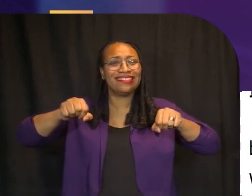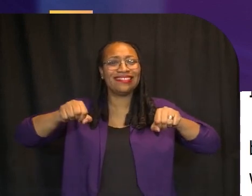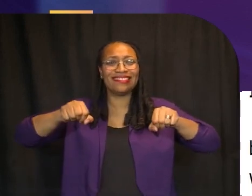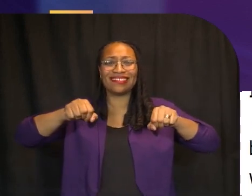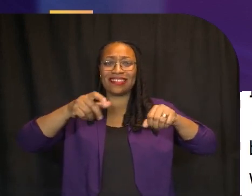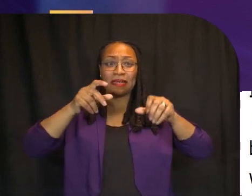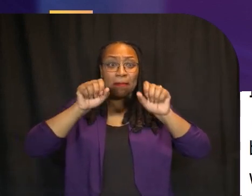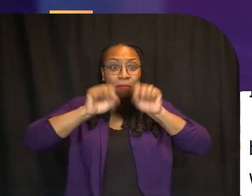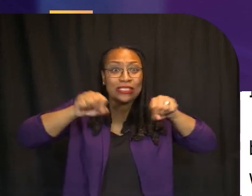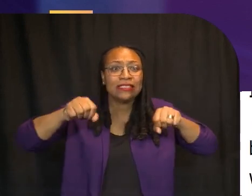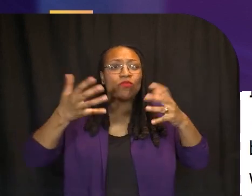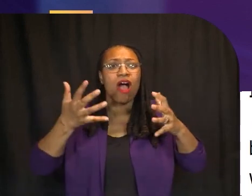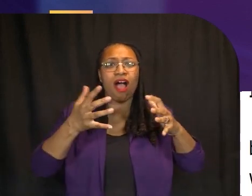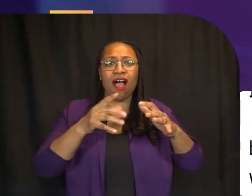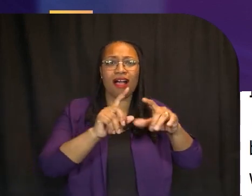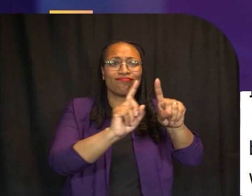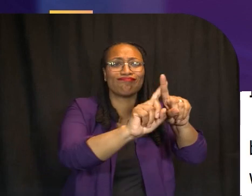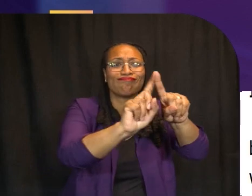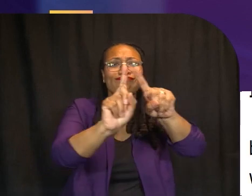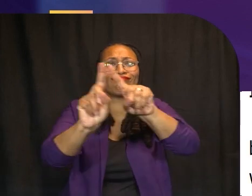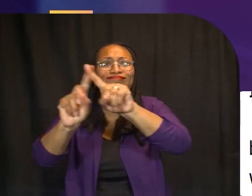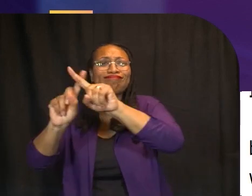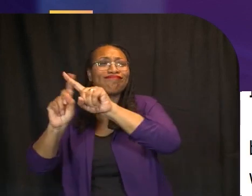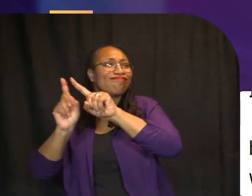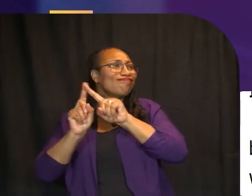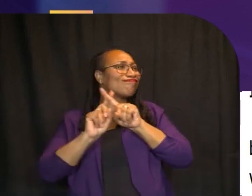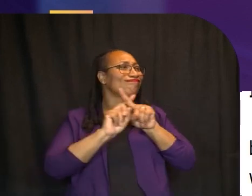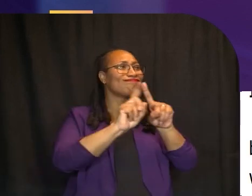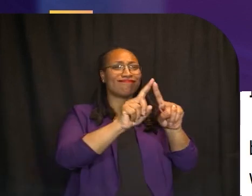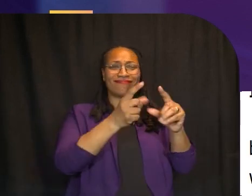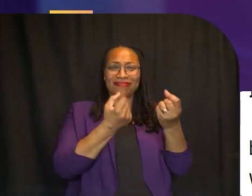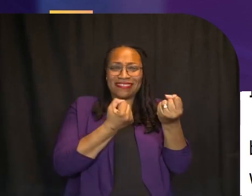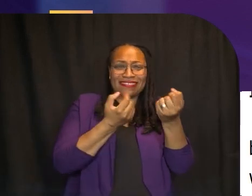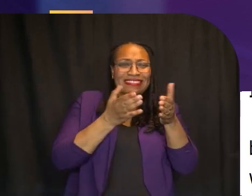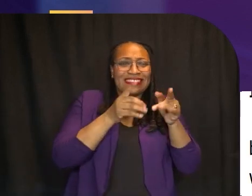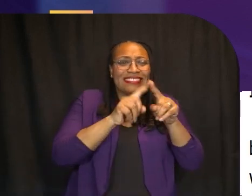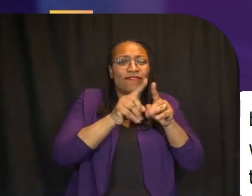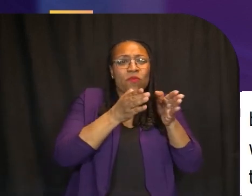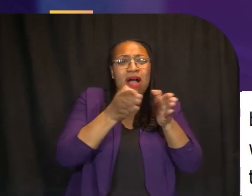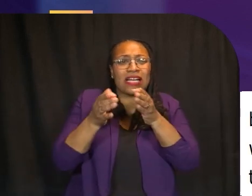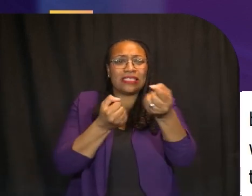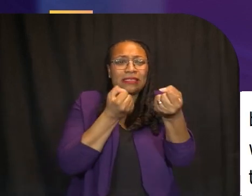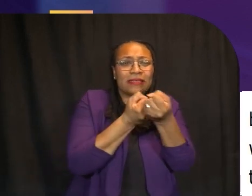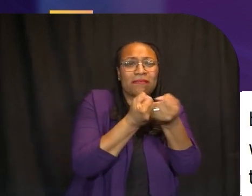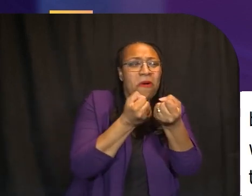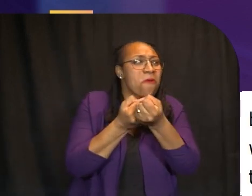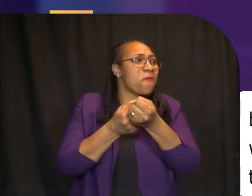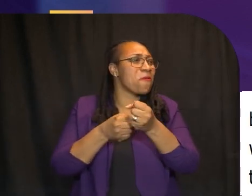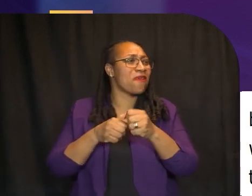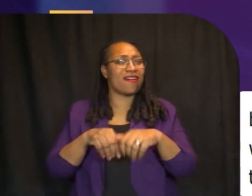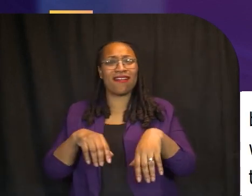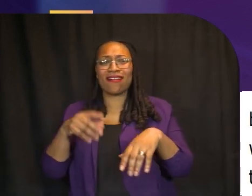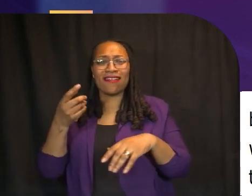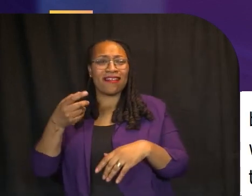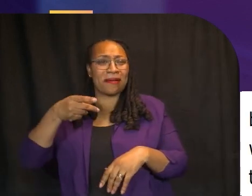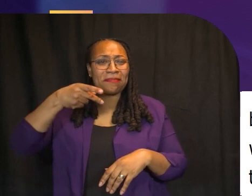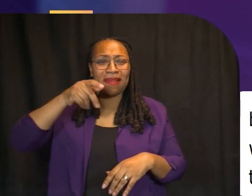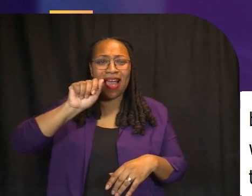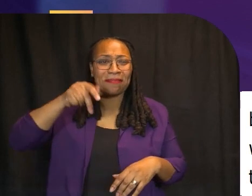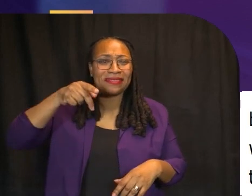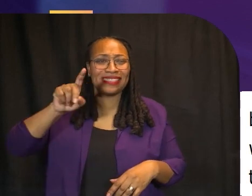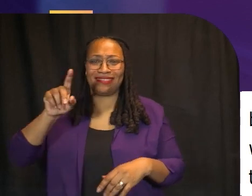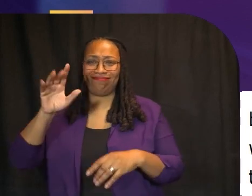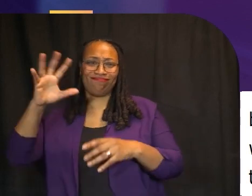can thrive, where this intractable part of our shared humanity is celebrated, as it should